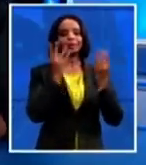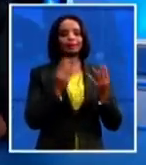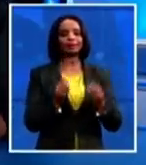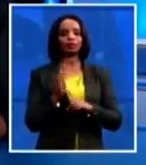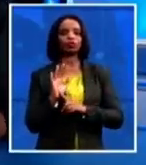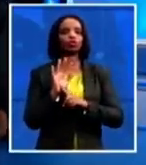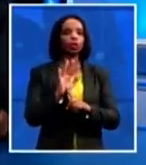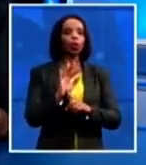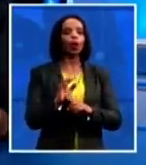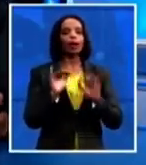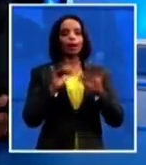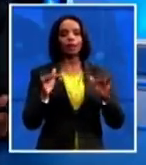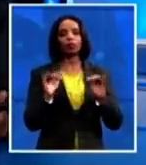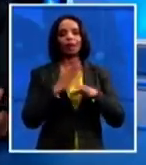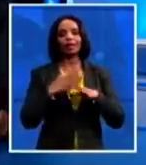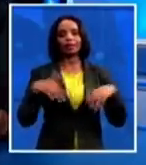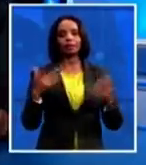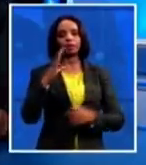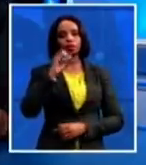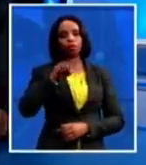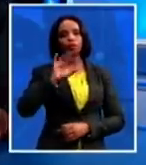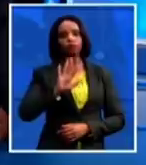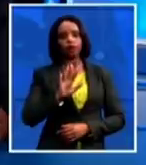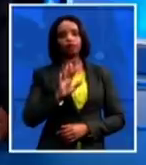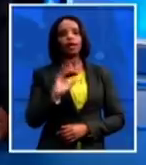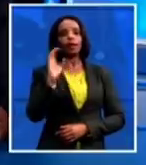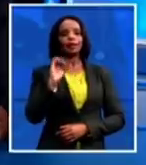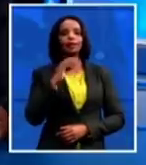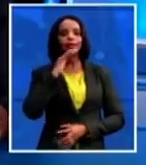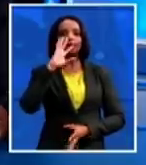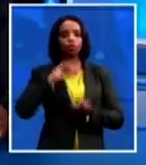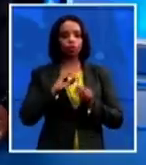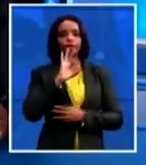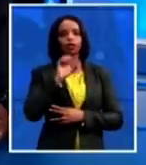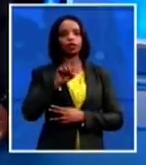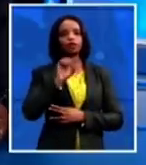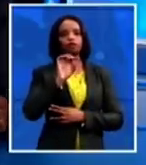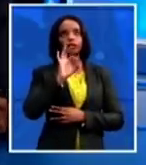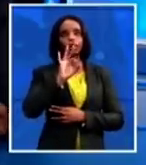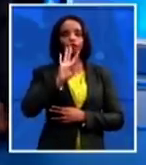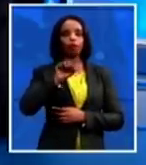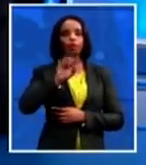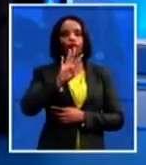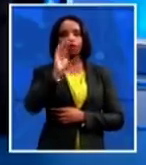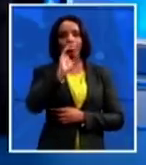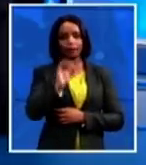to 34.4%, and also talking about interventions. The annual South Africa conference continues